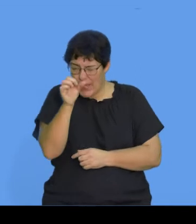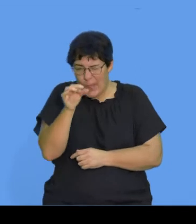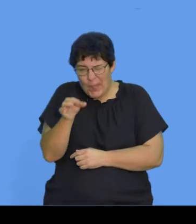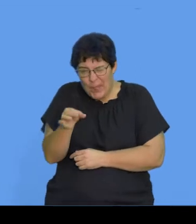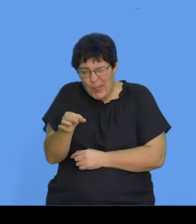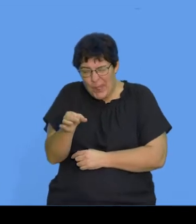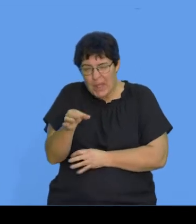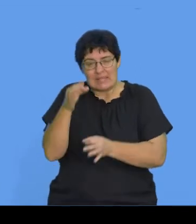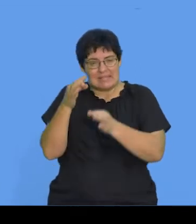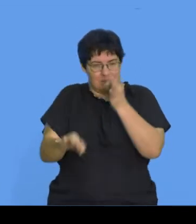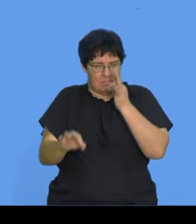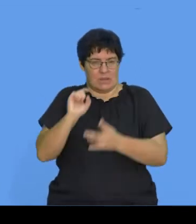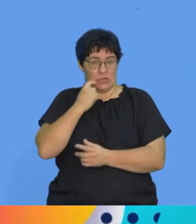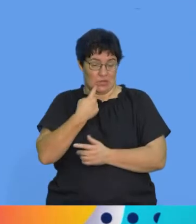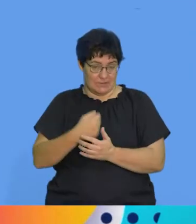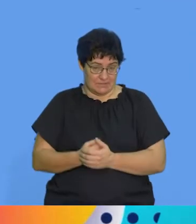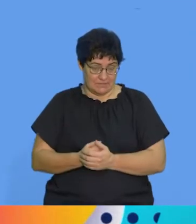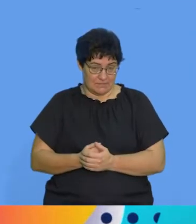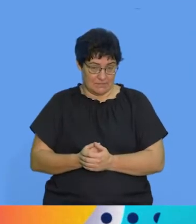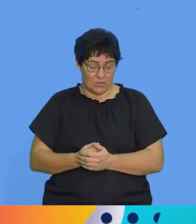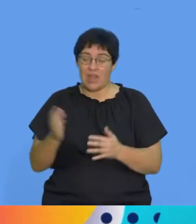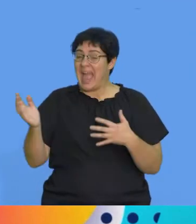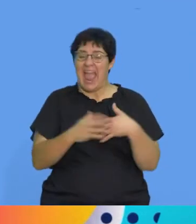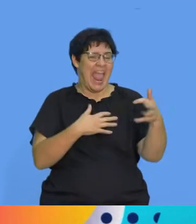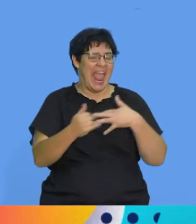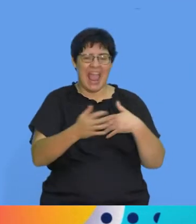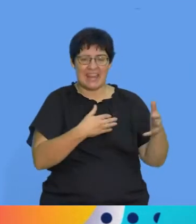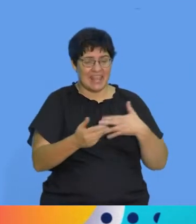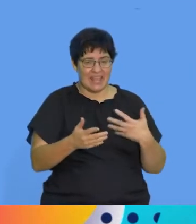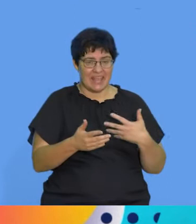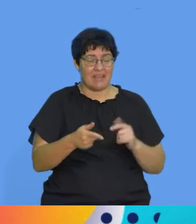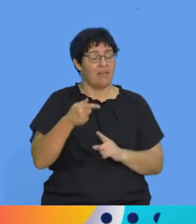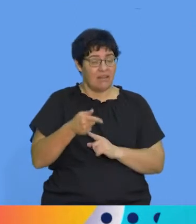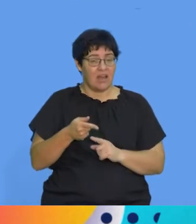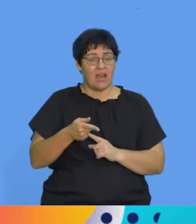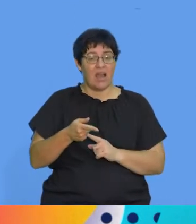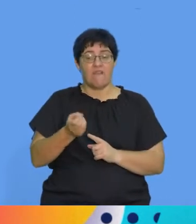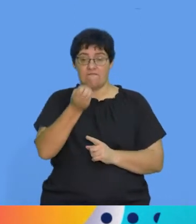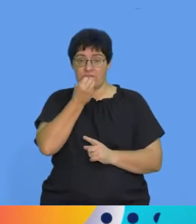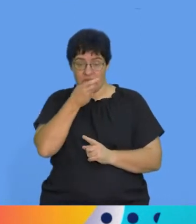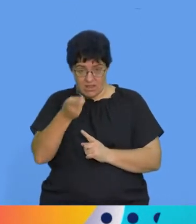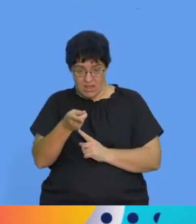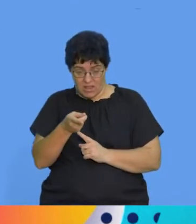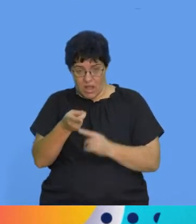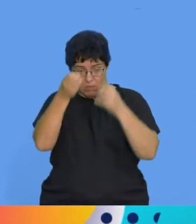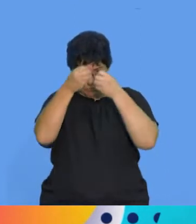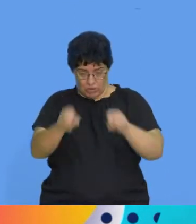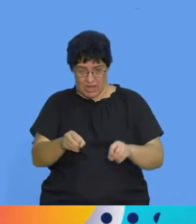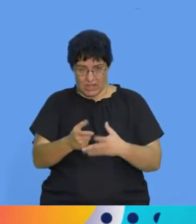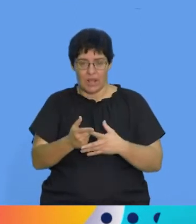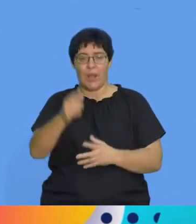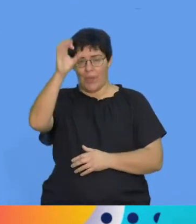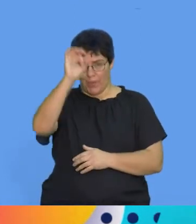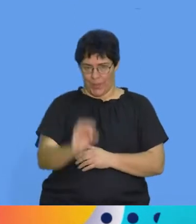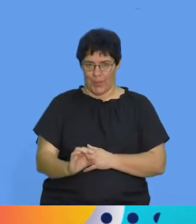very simple sugar, if I can put it. So any kind of carbohydrate that you eat, if I break it down to its